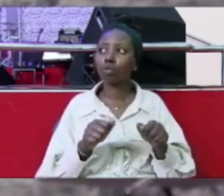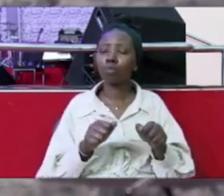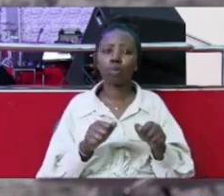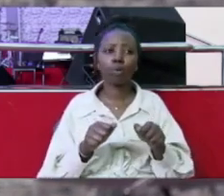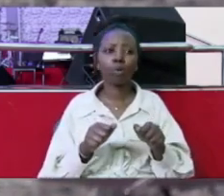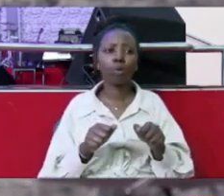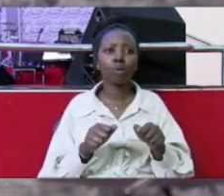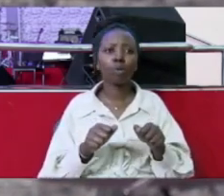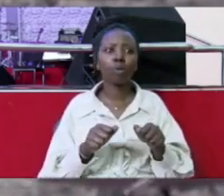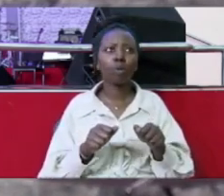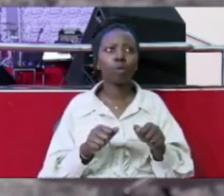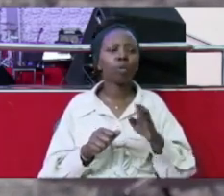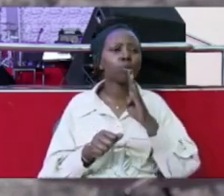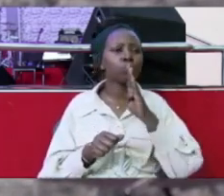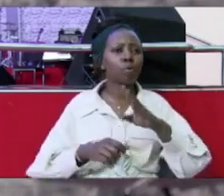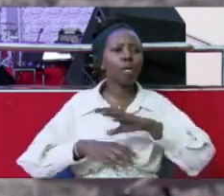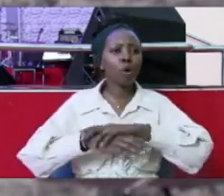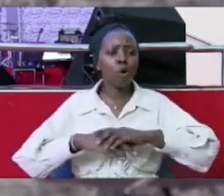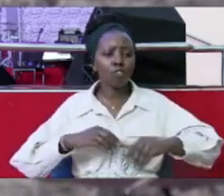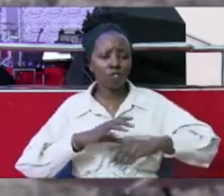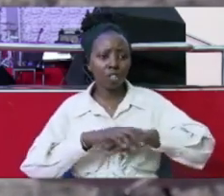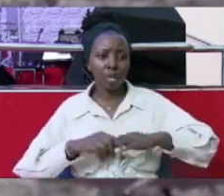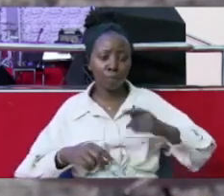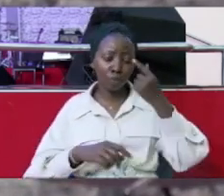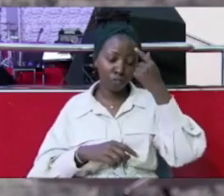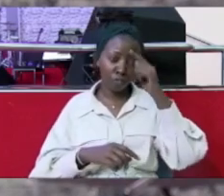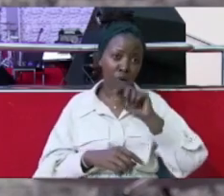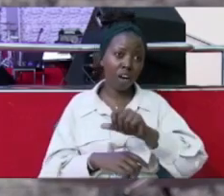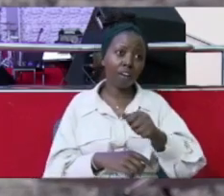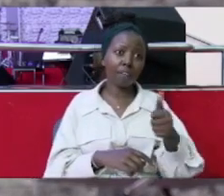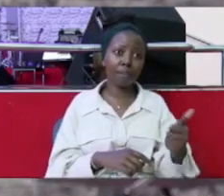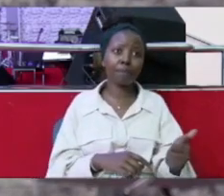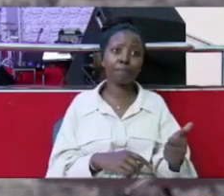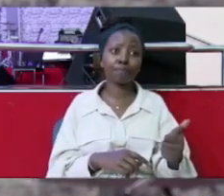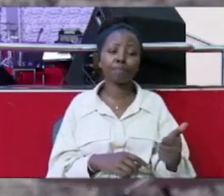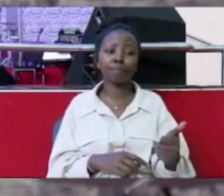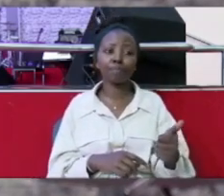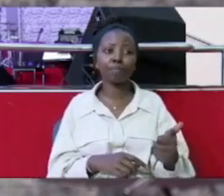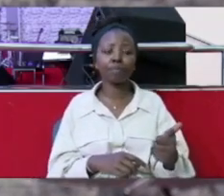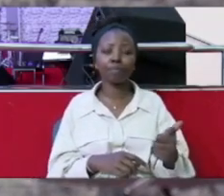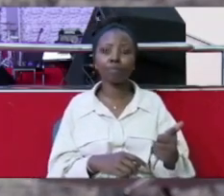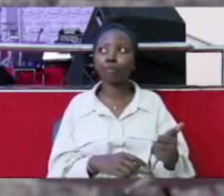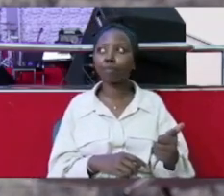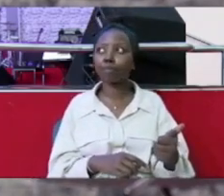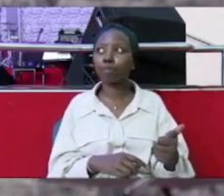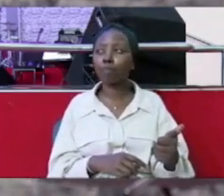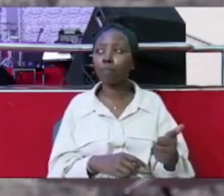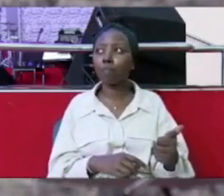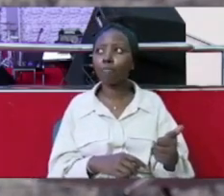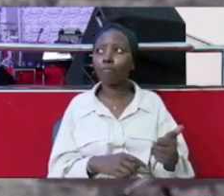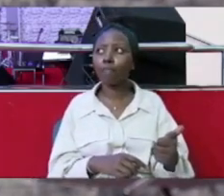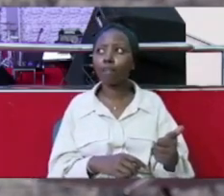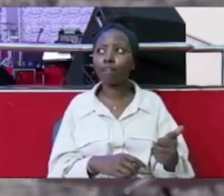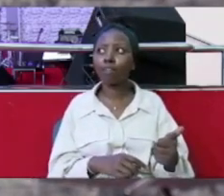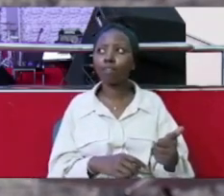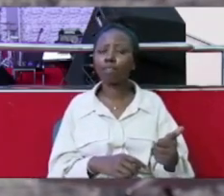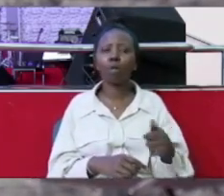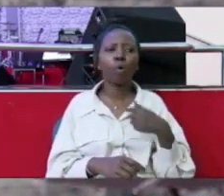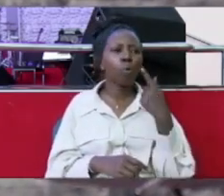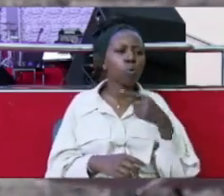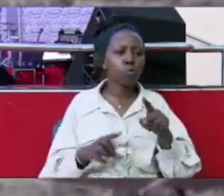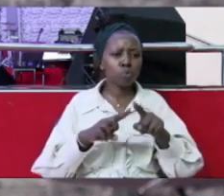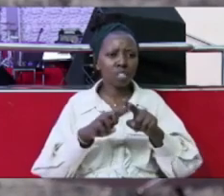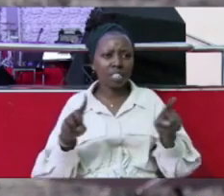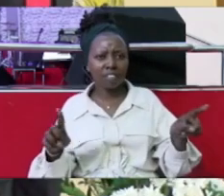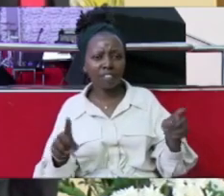and accommodate others, ya kuweza kuingiana na wengine, With their uniqueness and diversity of